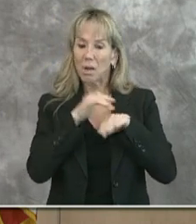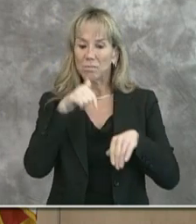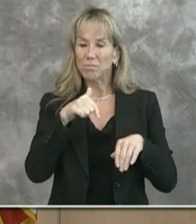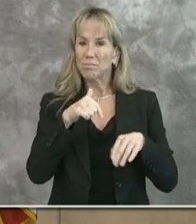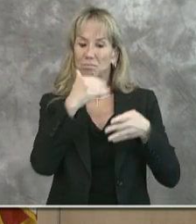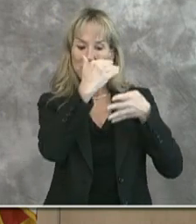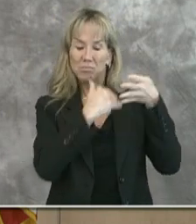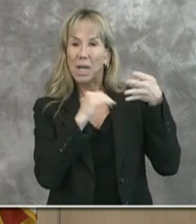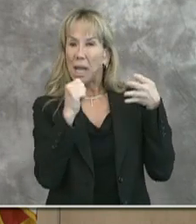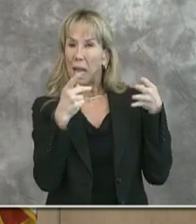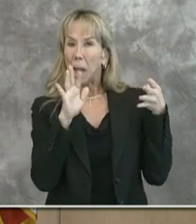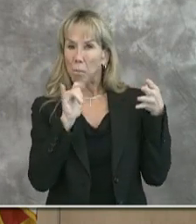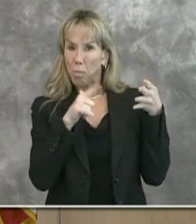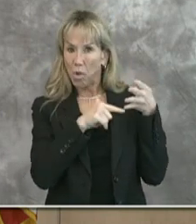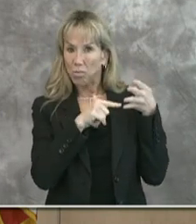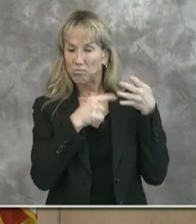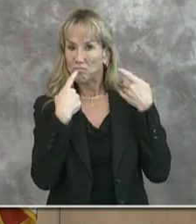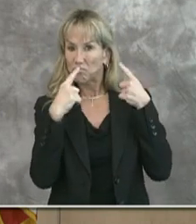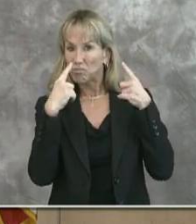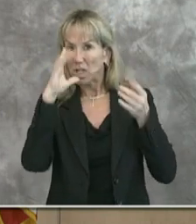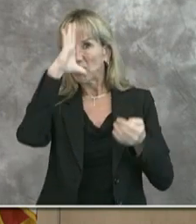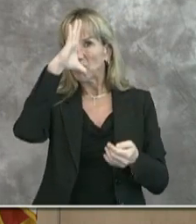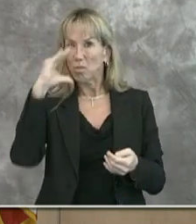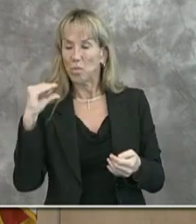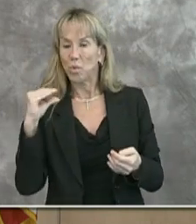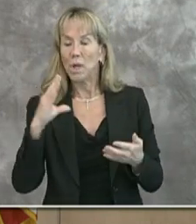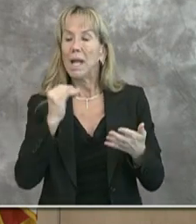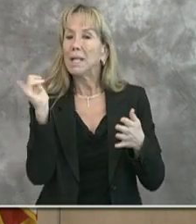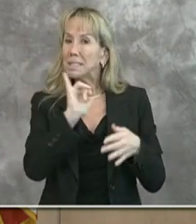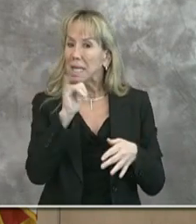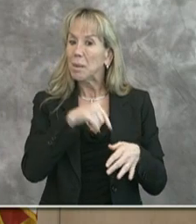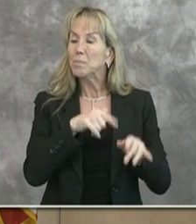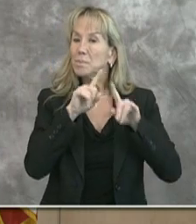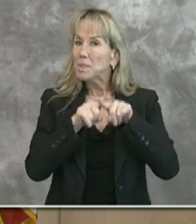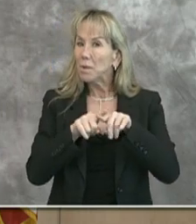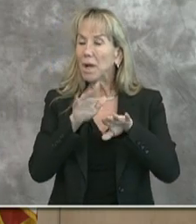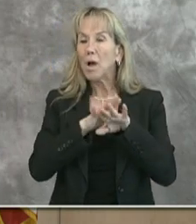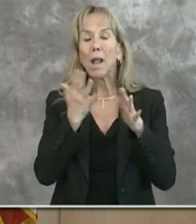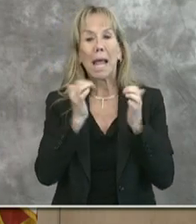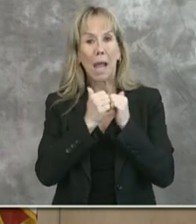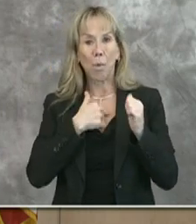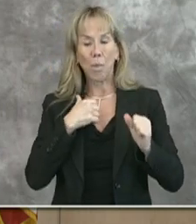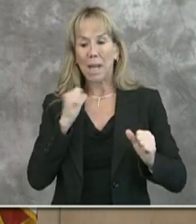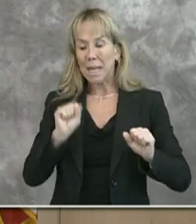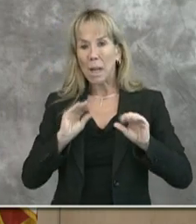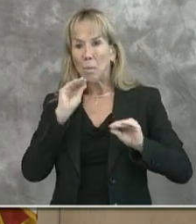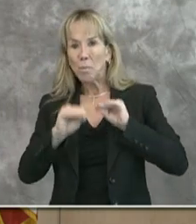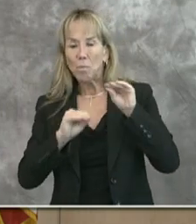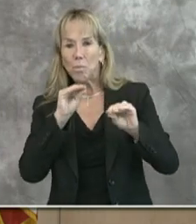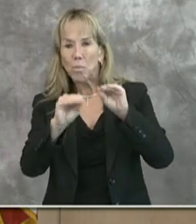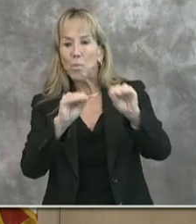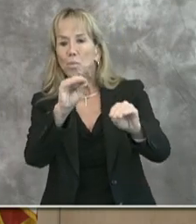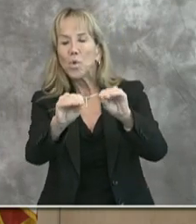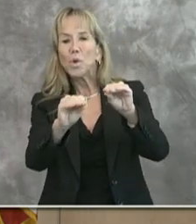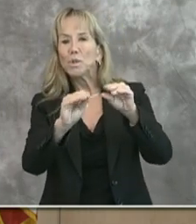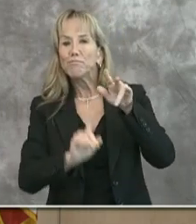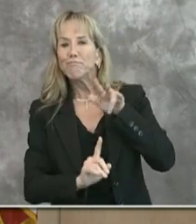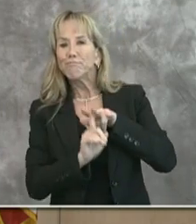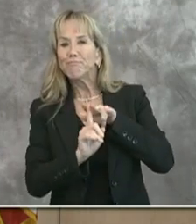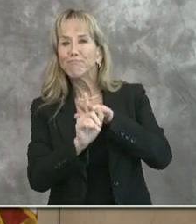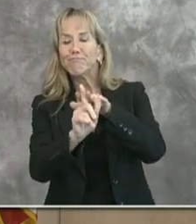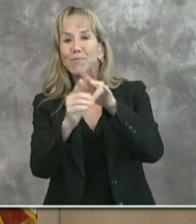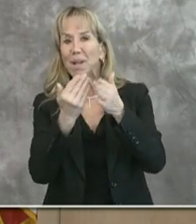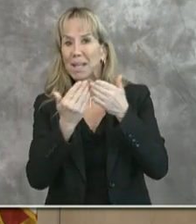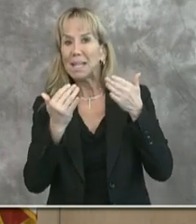April, and it is predicated on our ability to put in place easements down the road that will be done